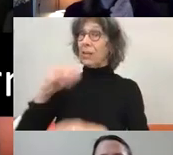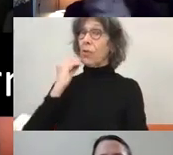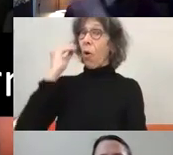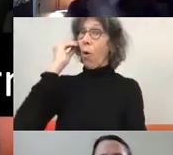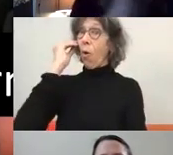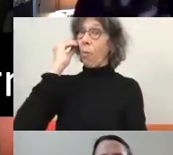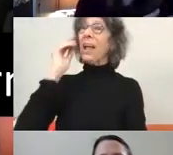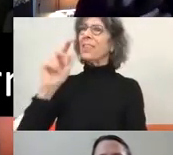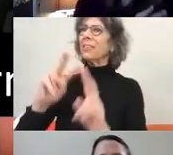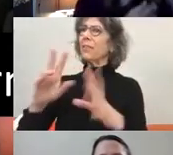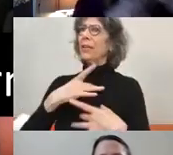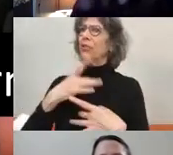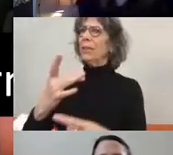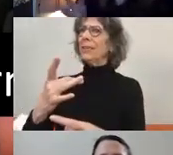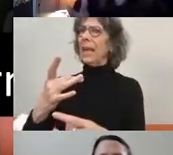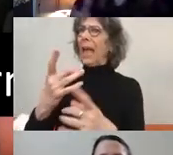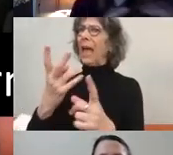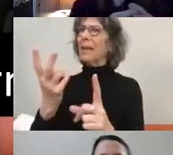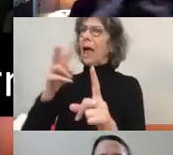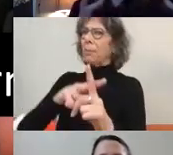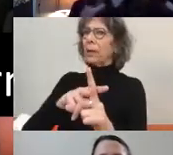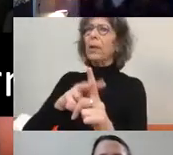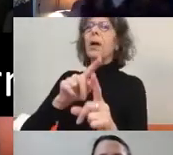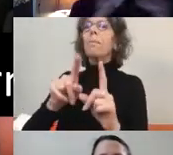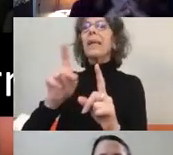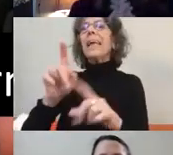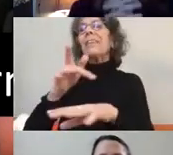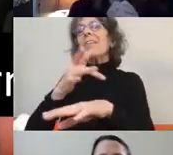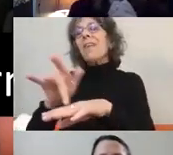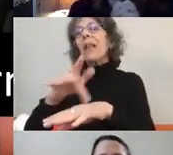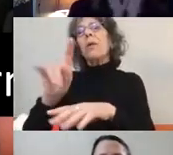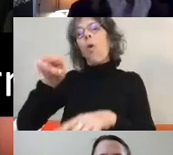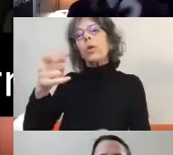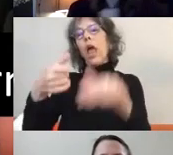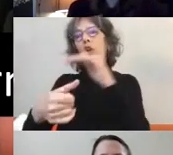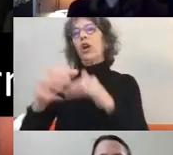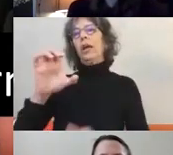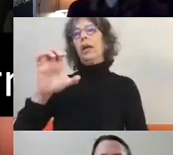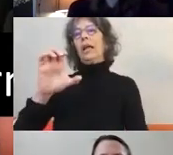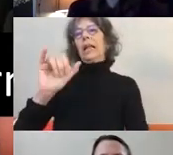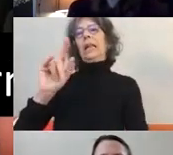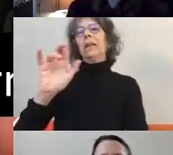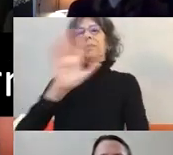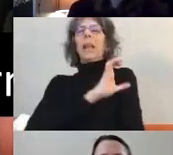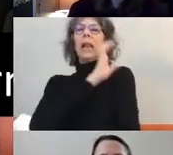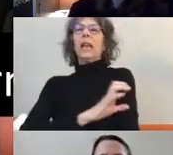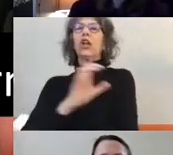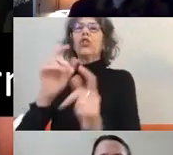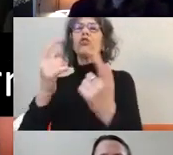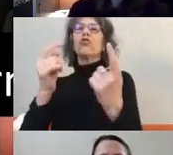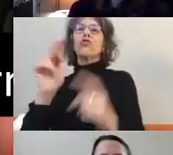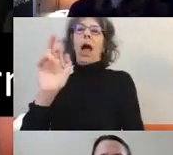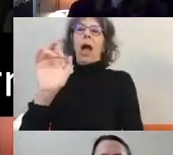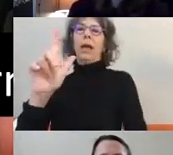So it is available, but available within the context of clinical trials, not directly to the consumer for the time being.